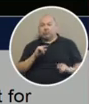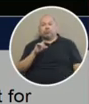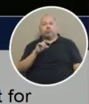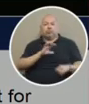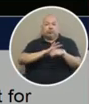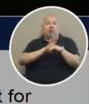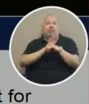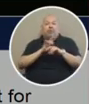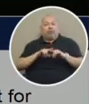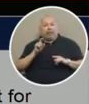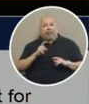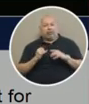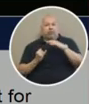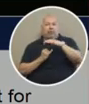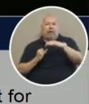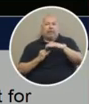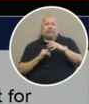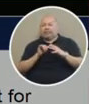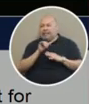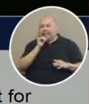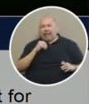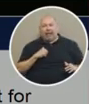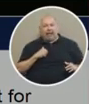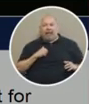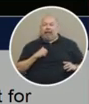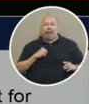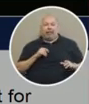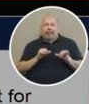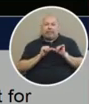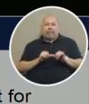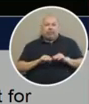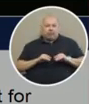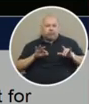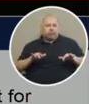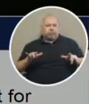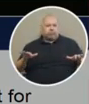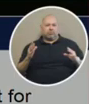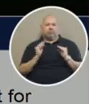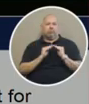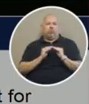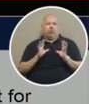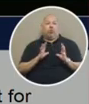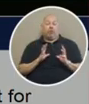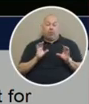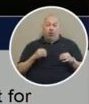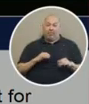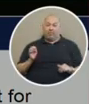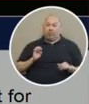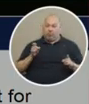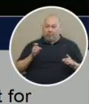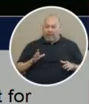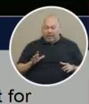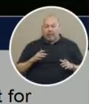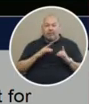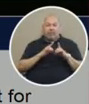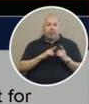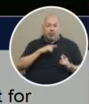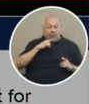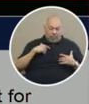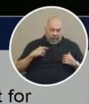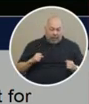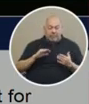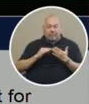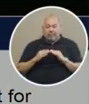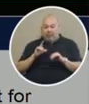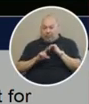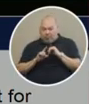COVID-19. We need you to isolate and not give COVID-19 a chance to continue to spread in our community. The Office of Emergency Management, the Department of Public Health, the